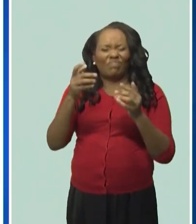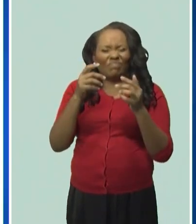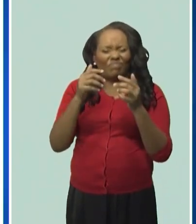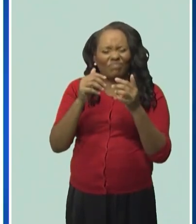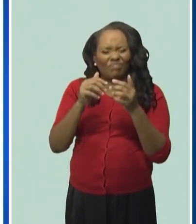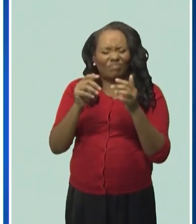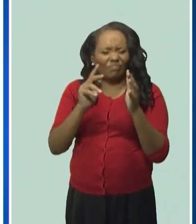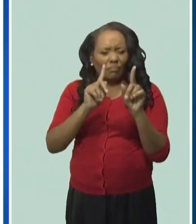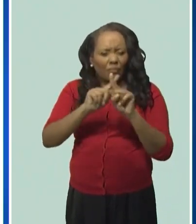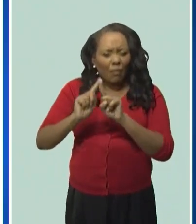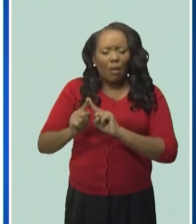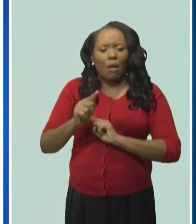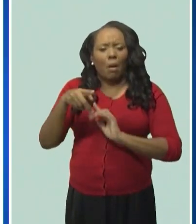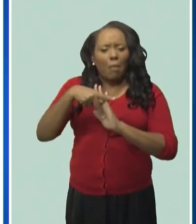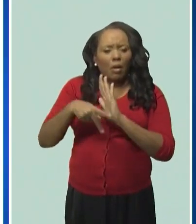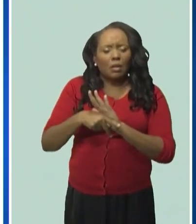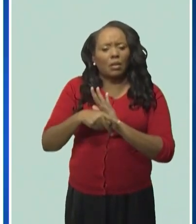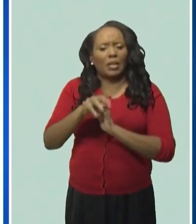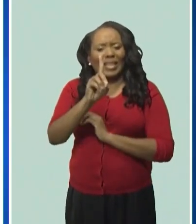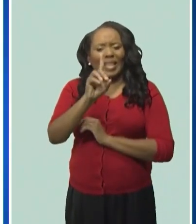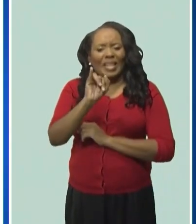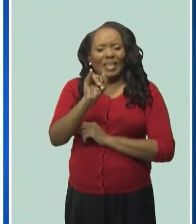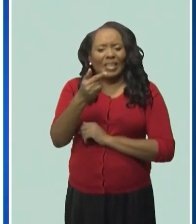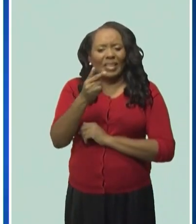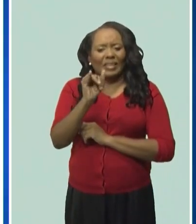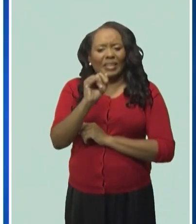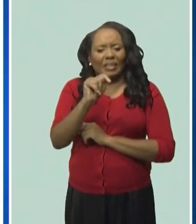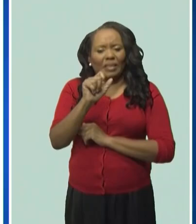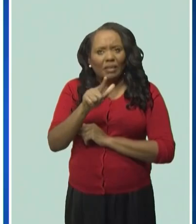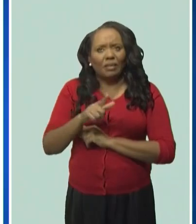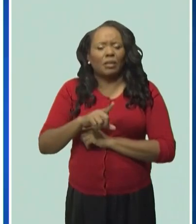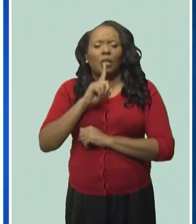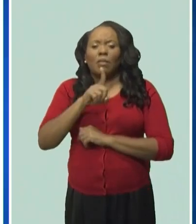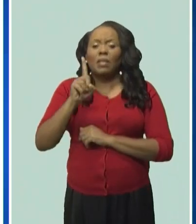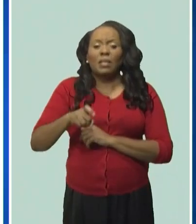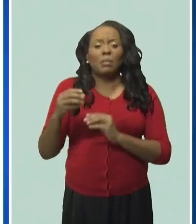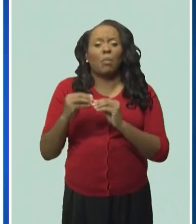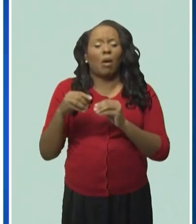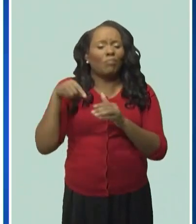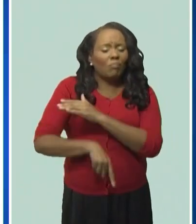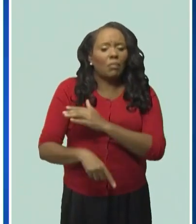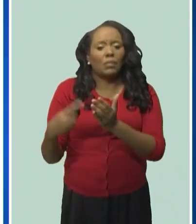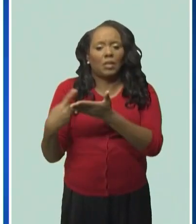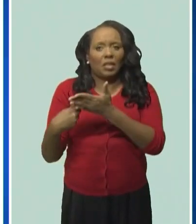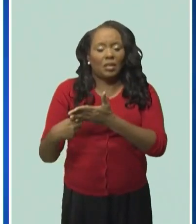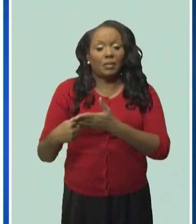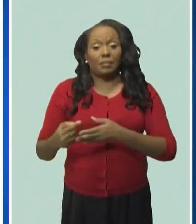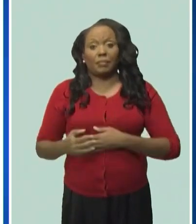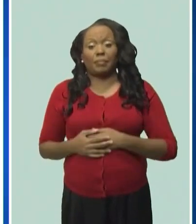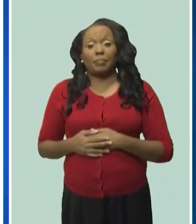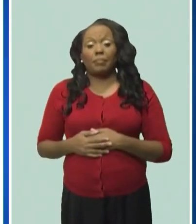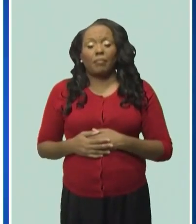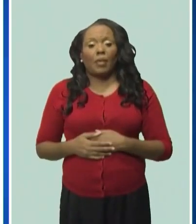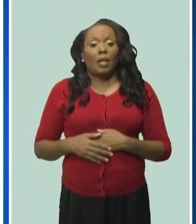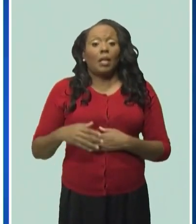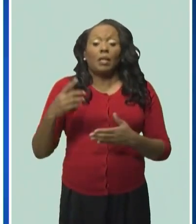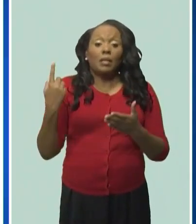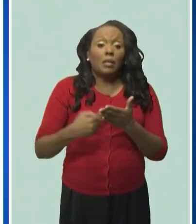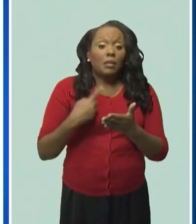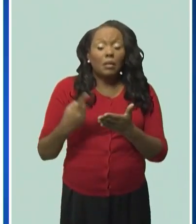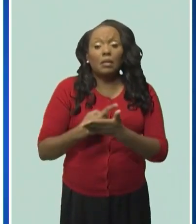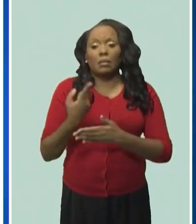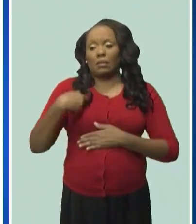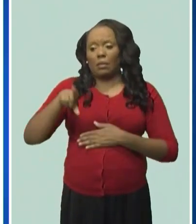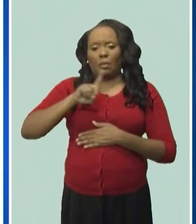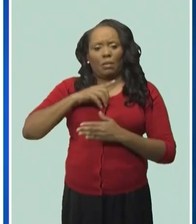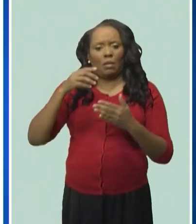independent body, would be better poised to lead some key discussions. Even in cases where we have the answer, the question is still important